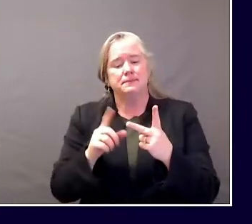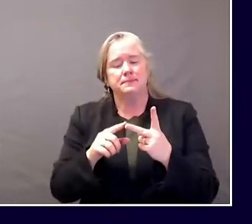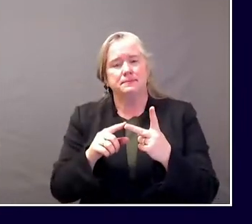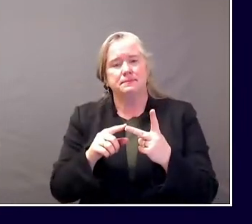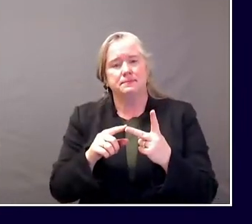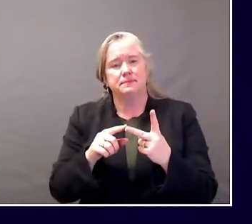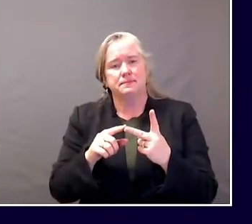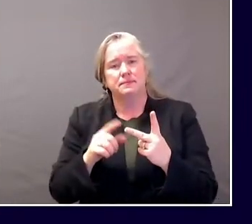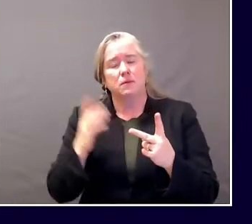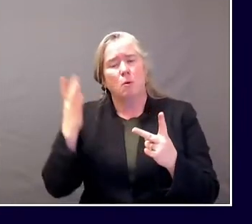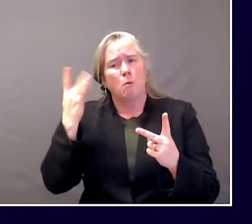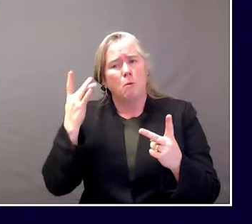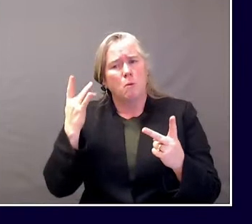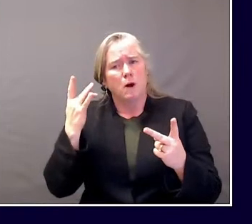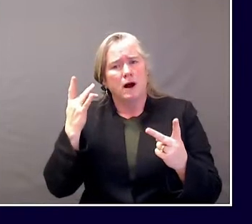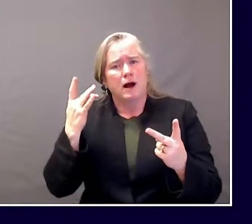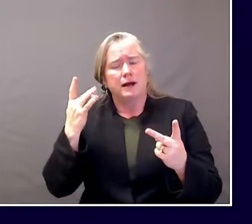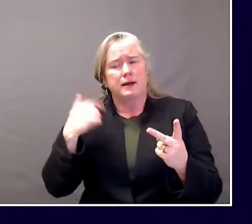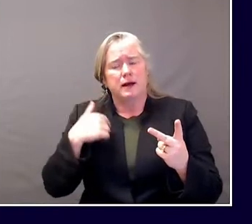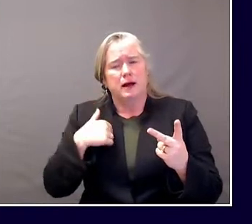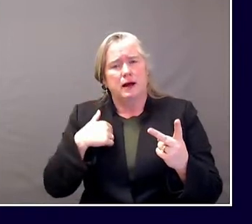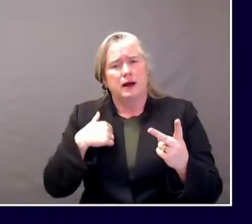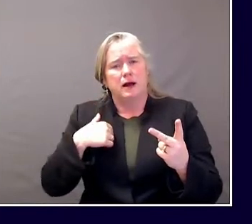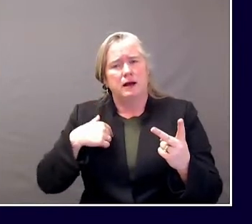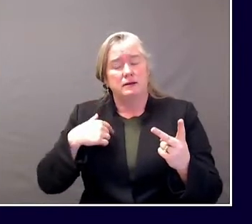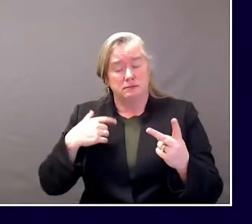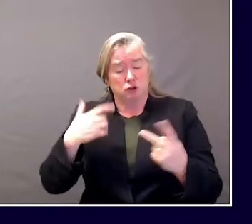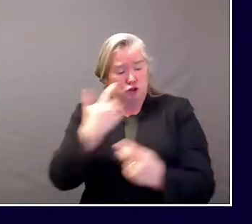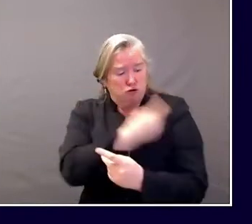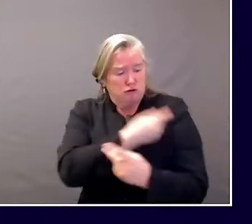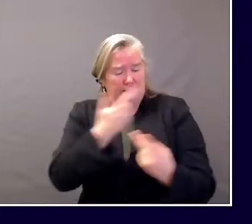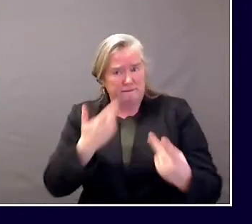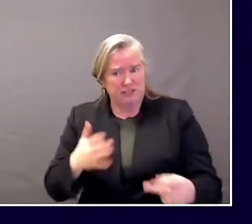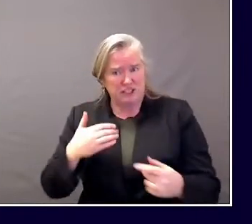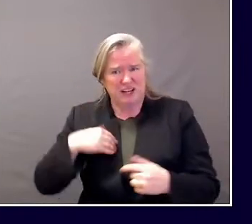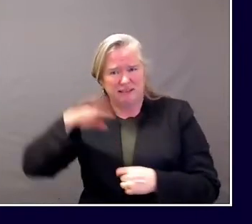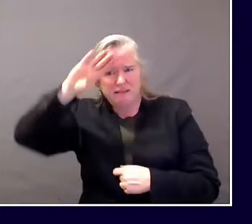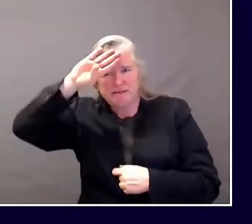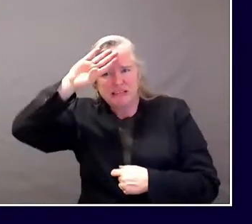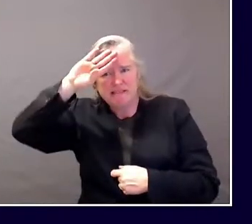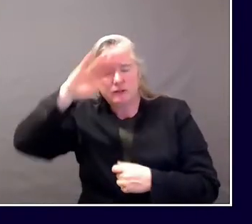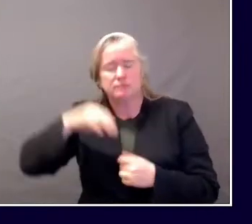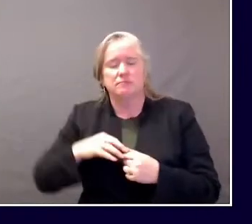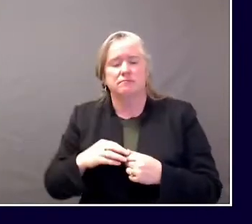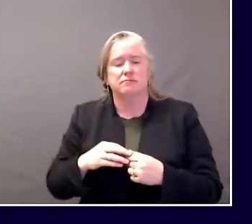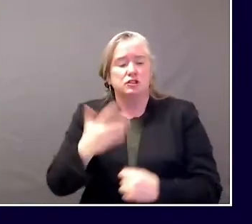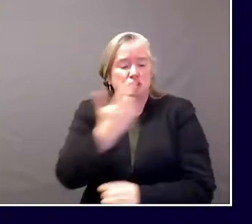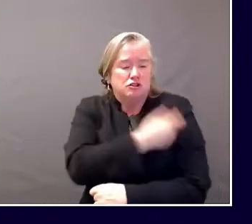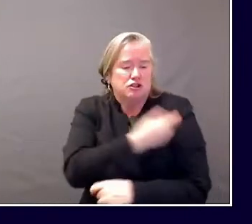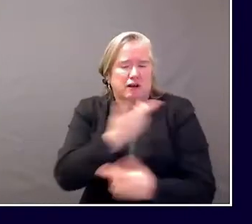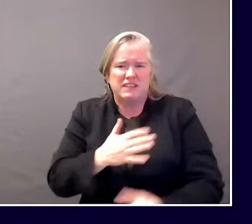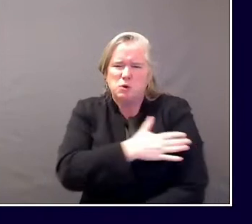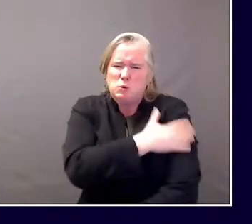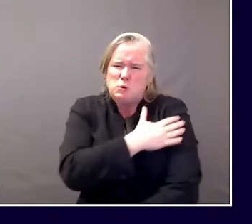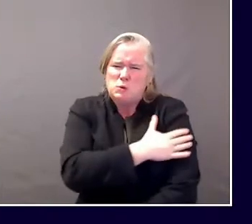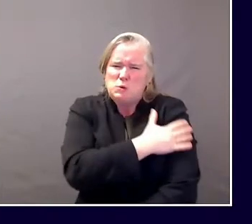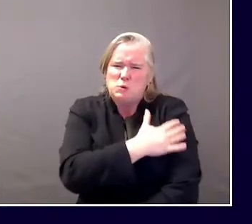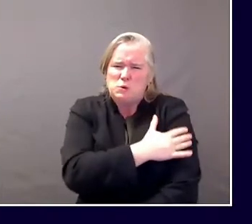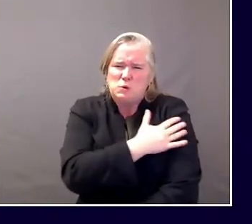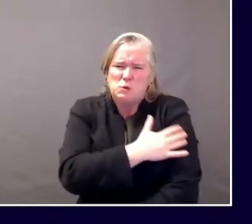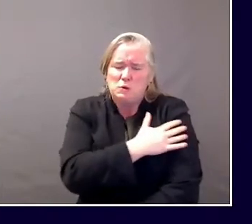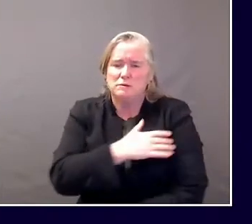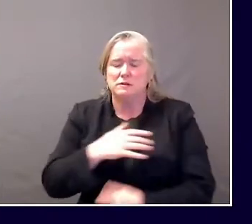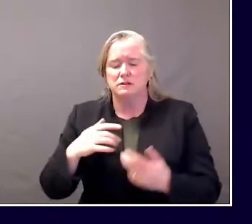being told, or why have I experienced a fever or a little bit of pain or muscle aches after I